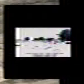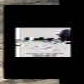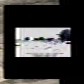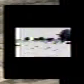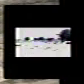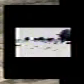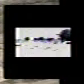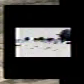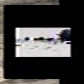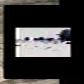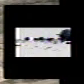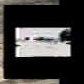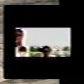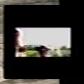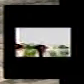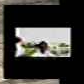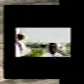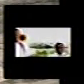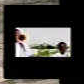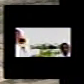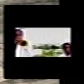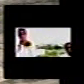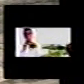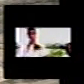In Jesus' name we pray.